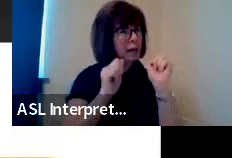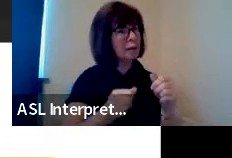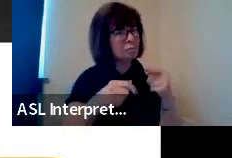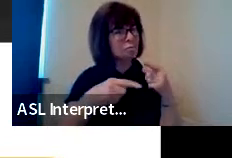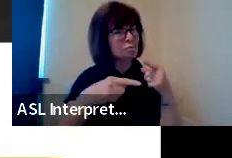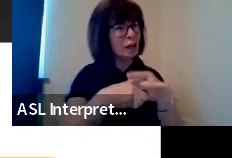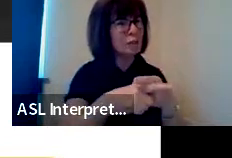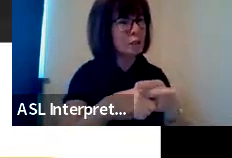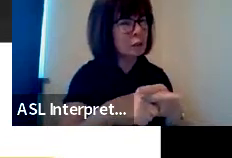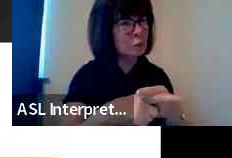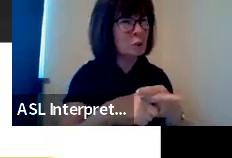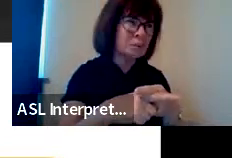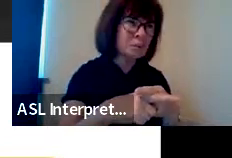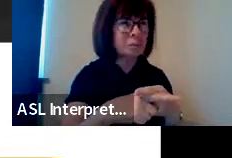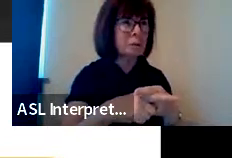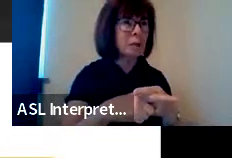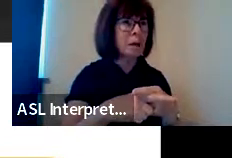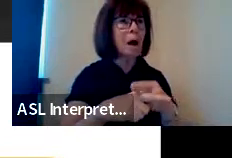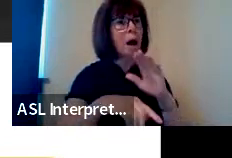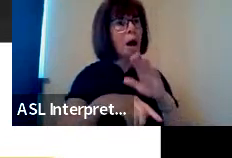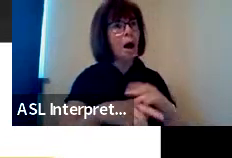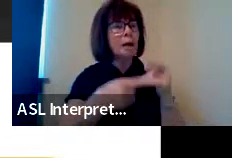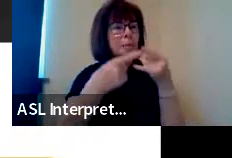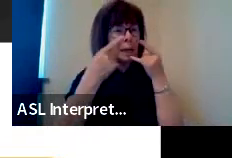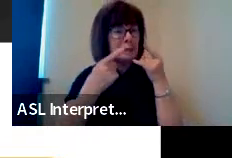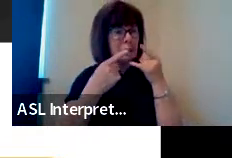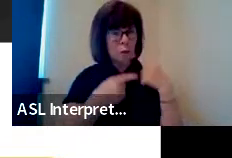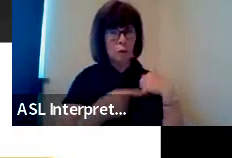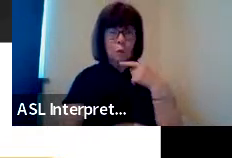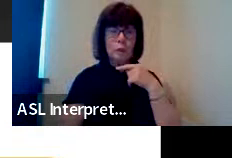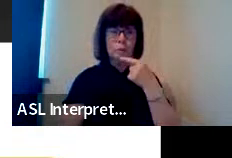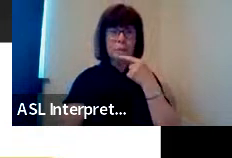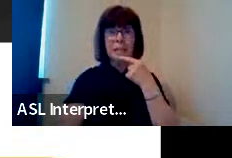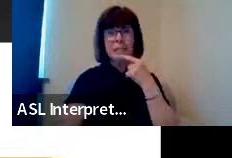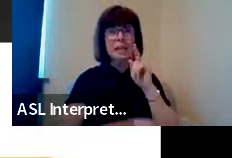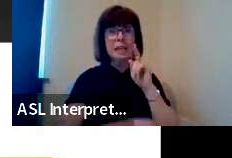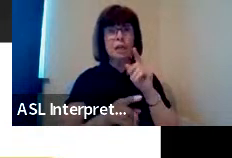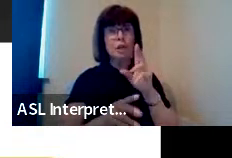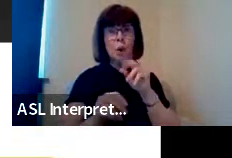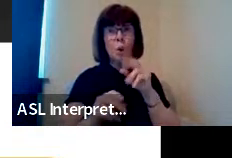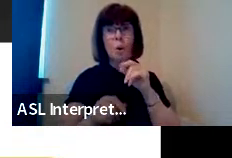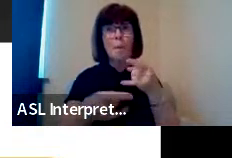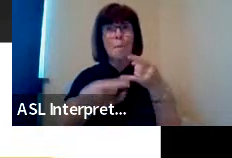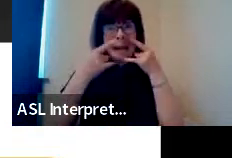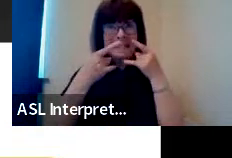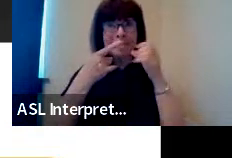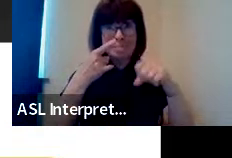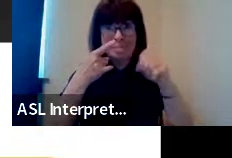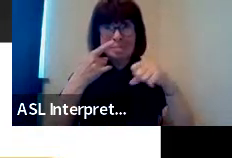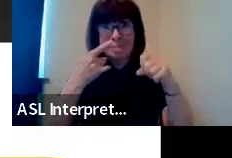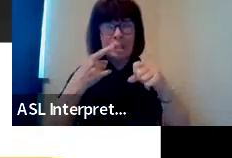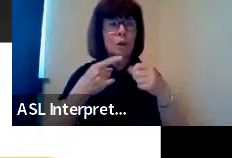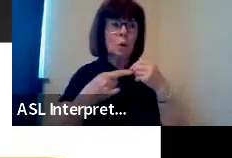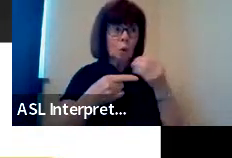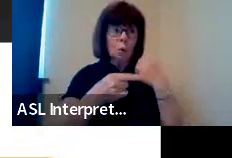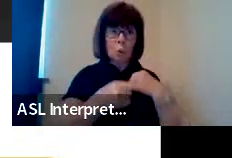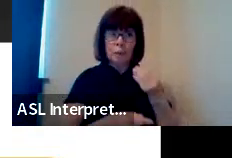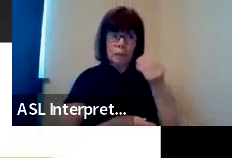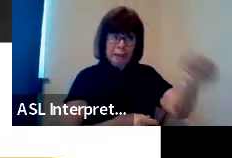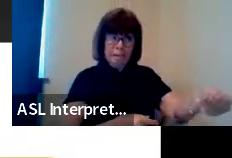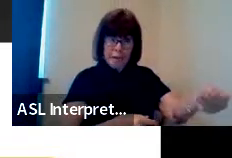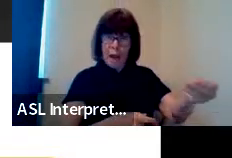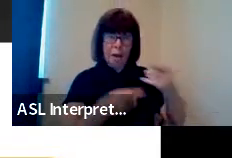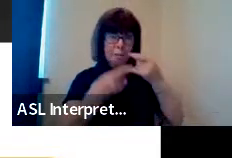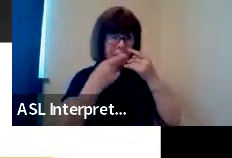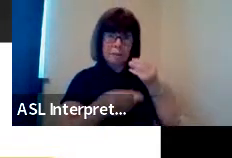the public health department. Unmasked, we should be out there saying, no, keep your mask on, which we are, right? We're handing out masks. We're